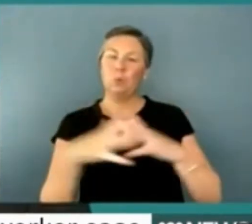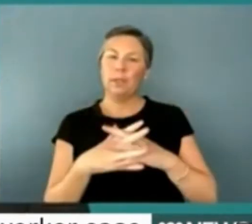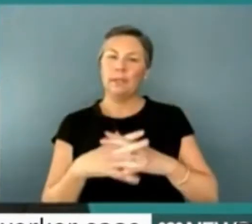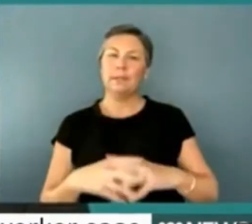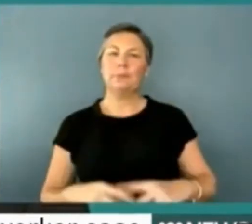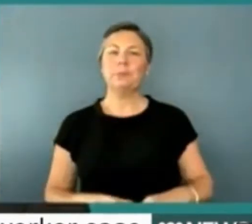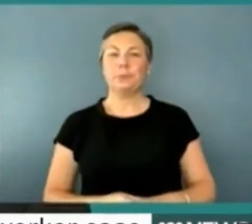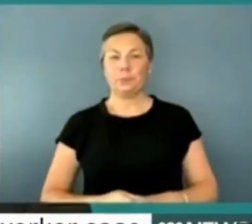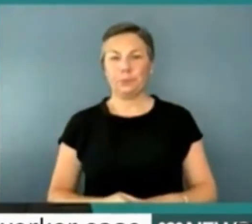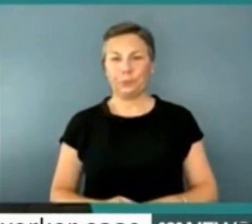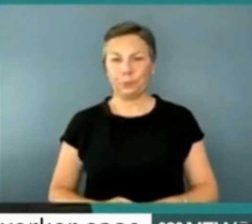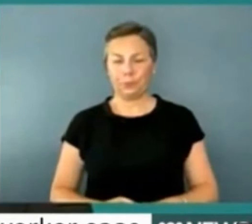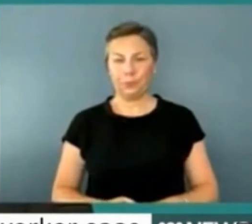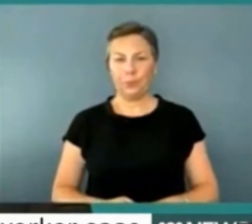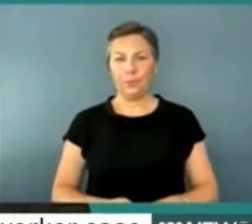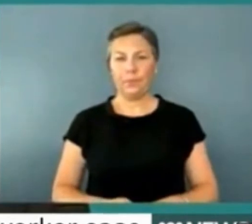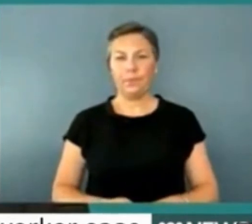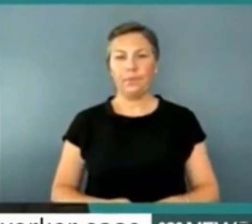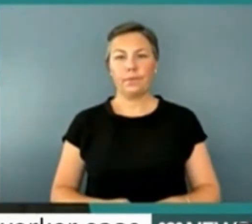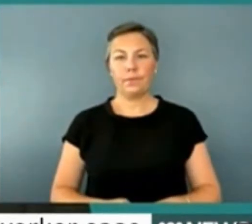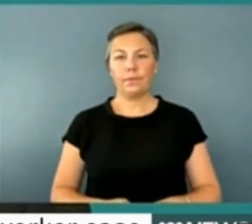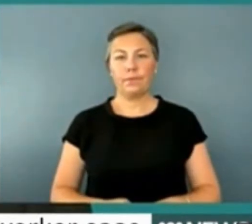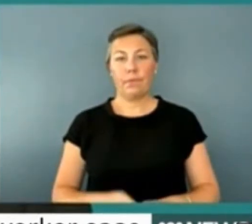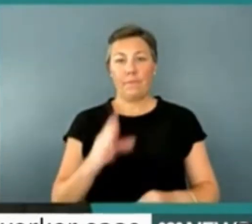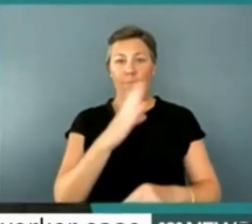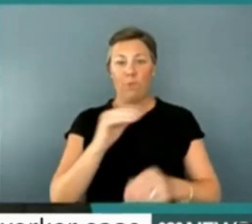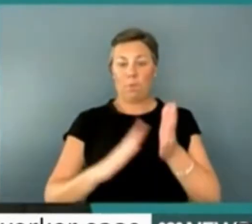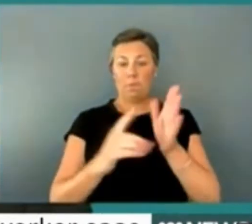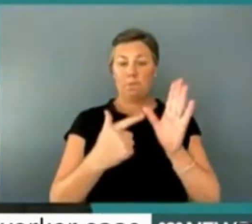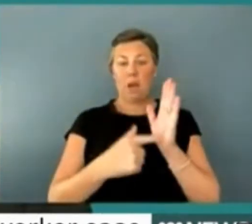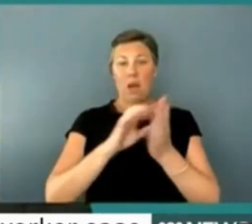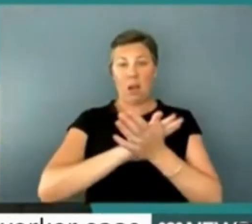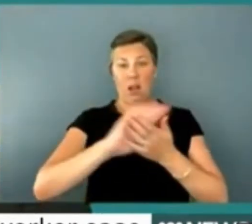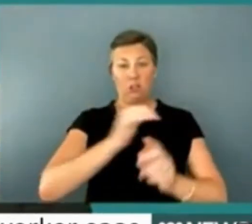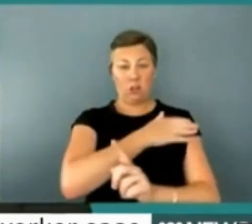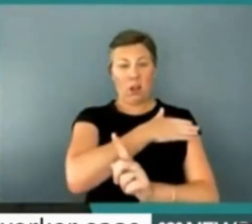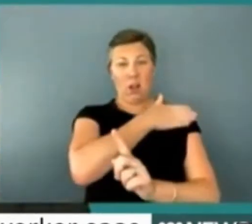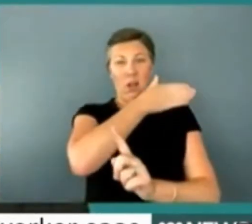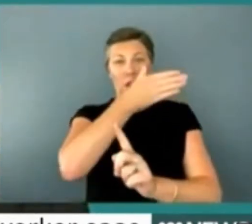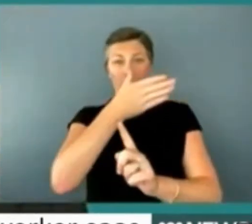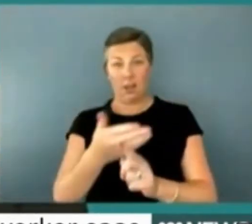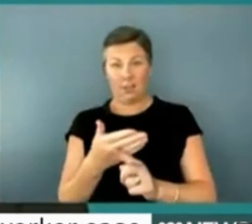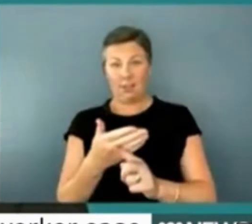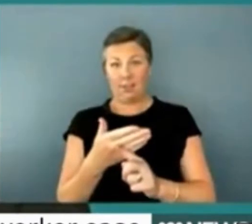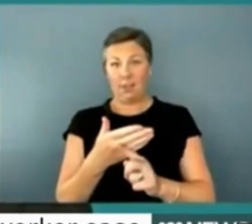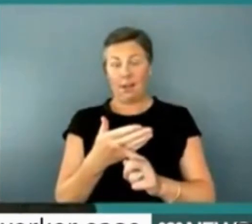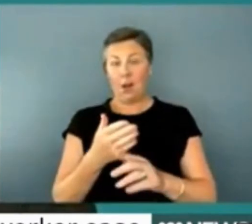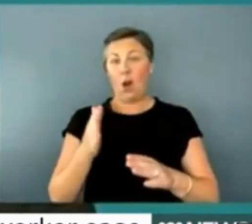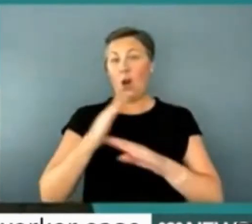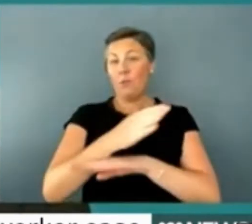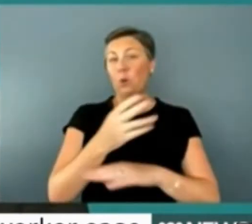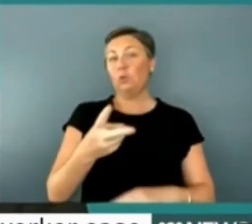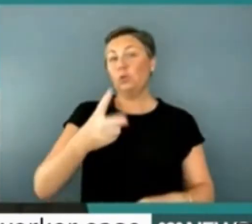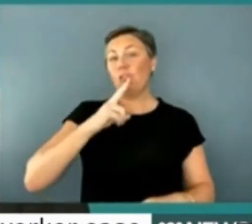there, we've had since March over 200,000 people have come across the border back